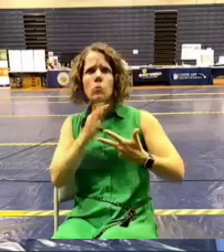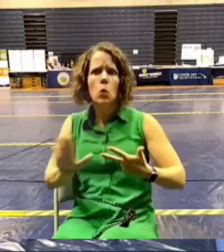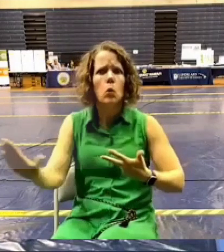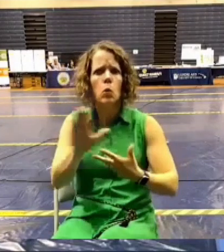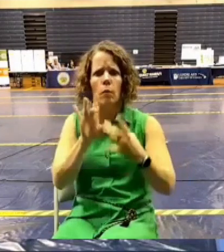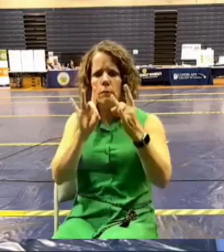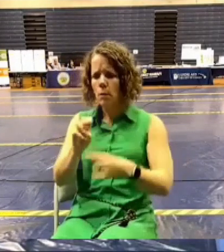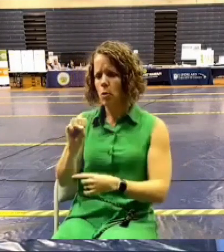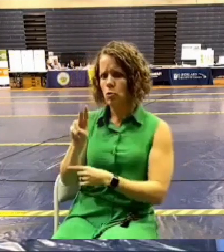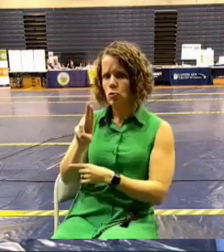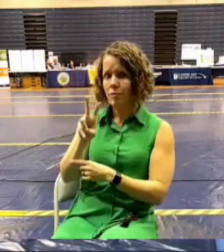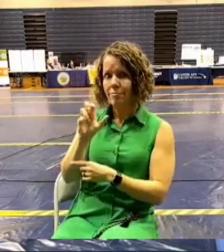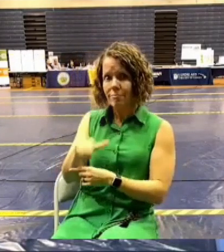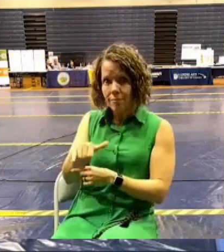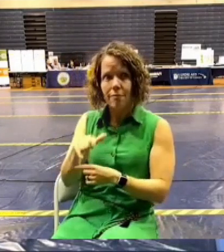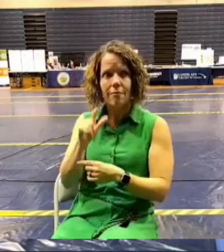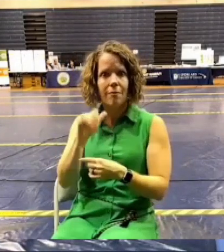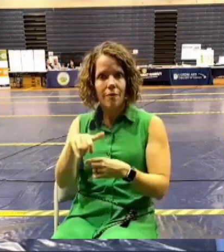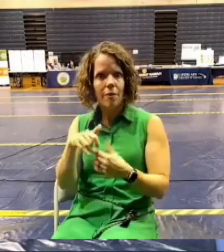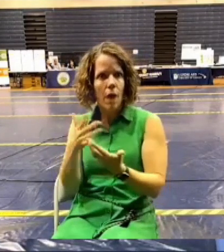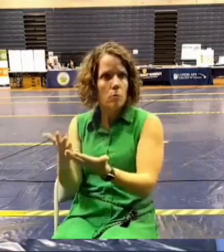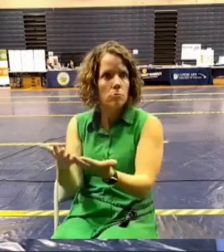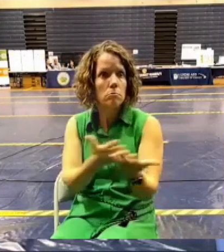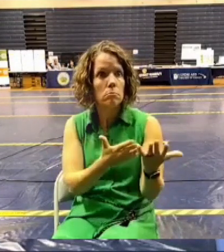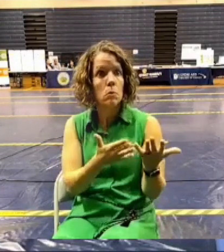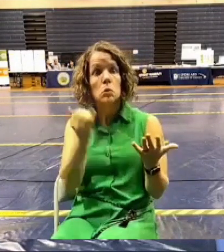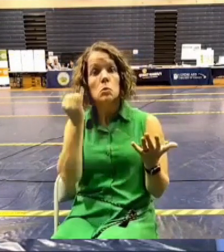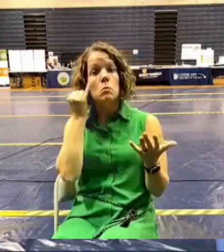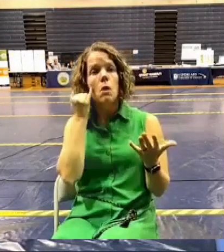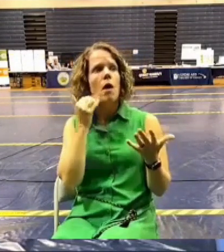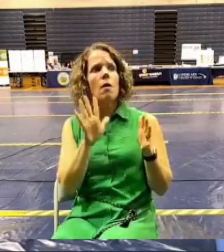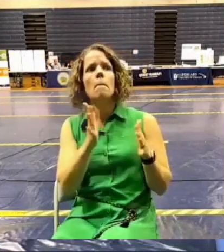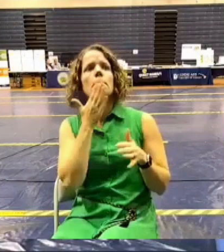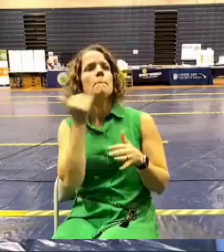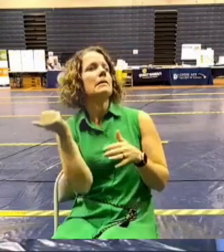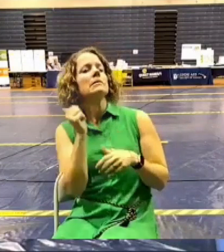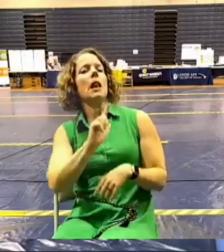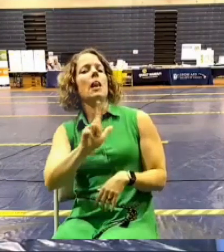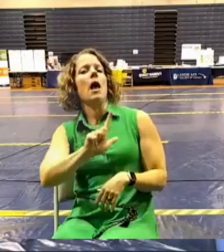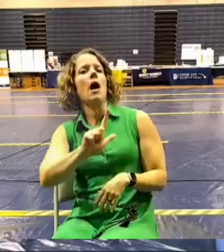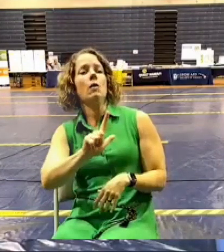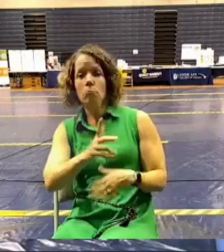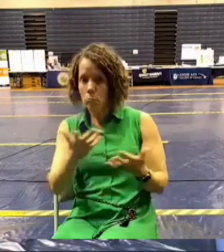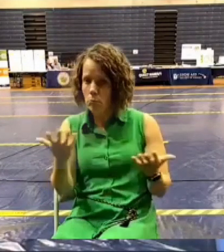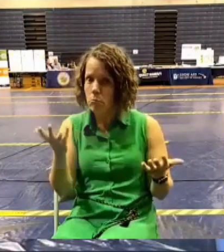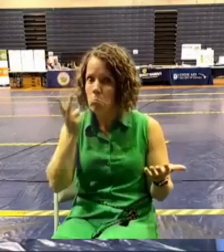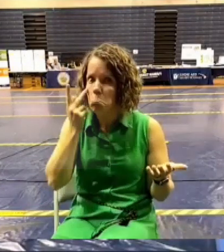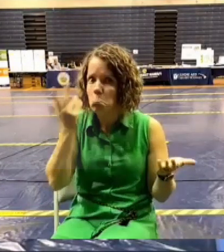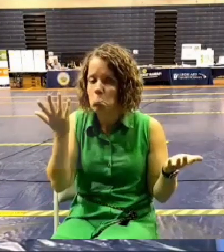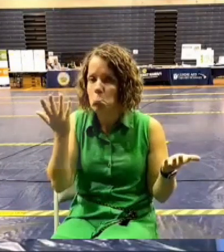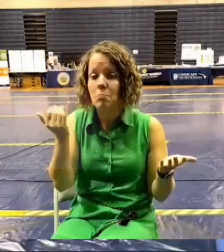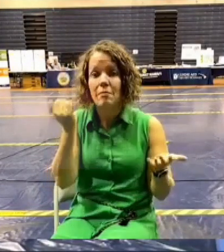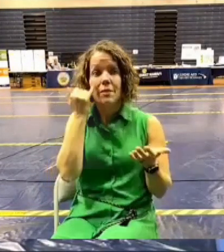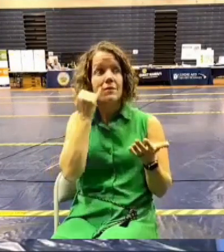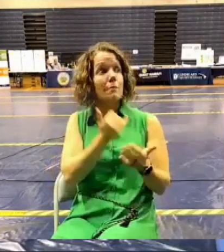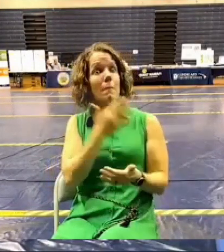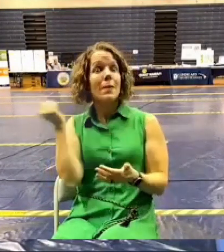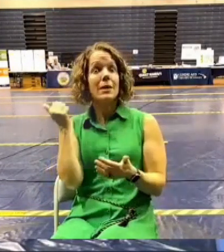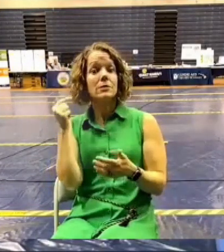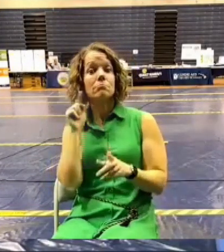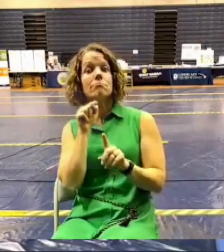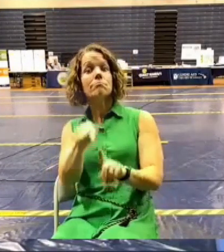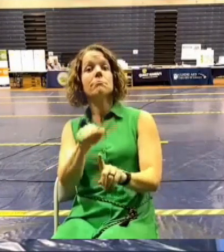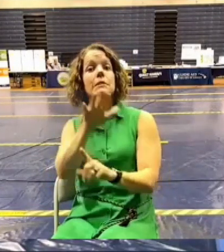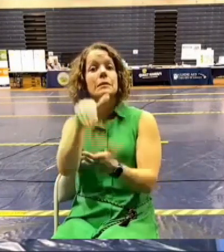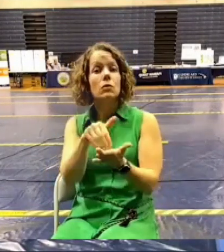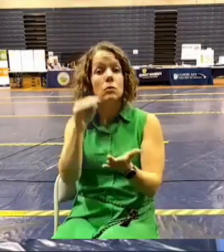Lahaina, that's where the final selection is going to be. If it's at Central Maui Landfill, that's where it's going to be, and we work